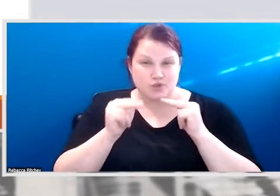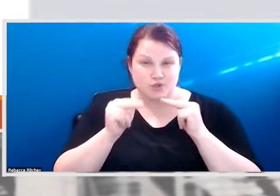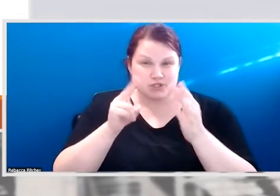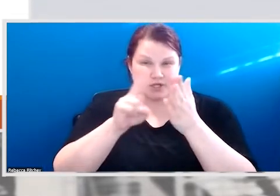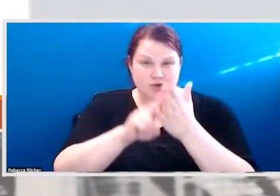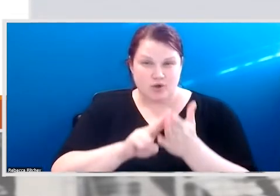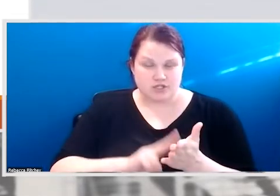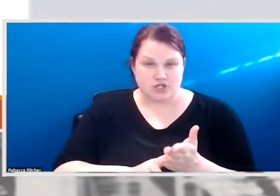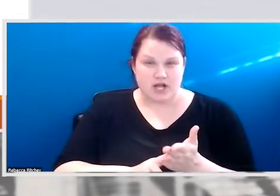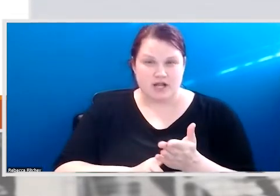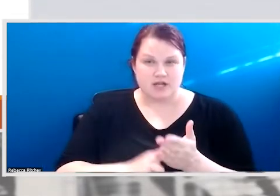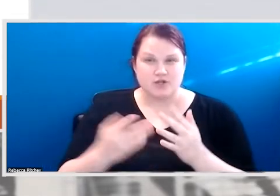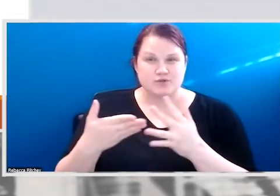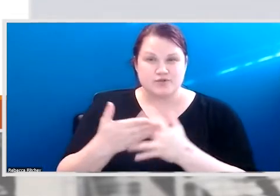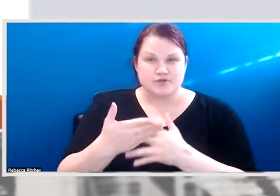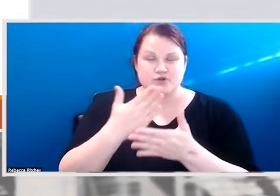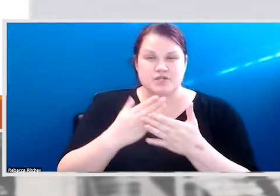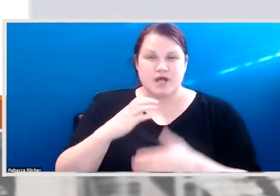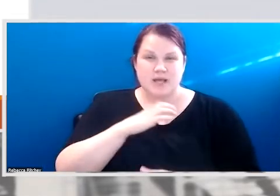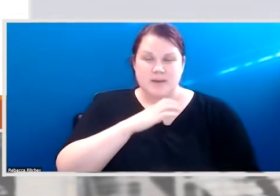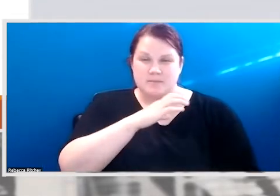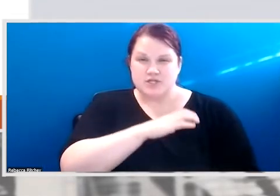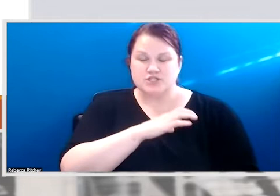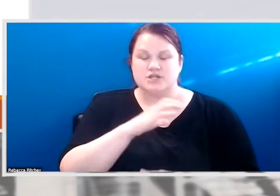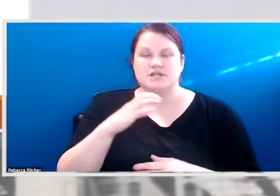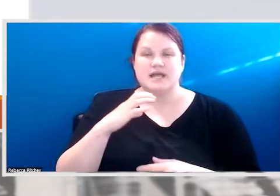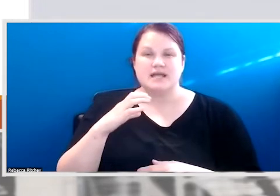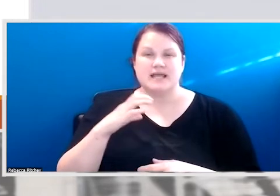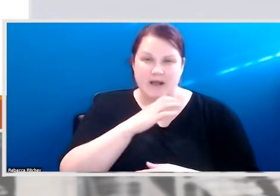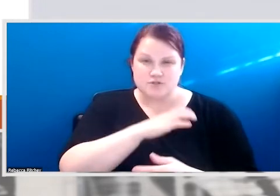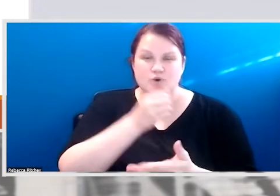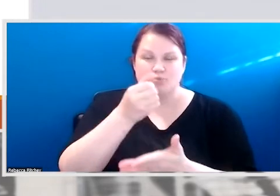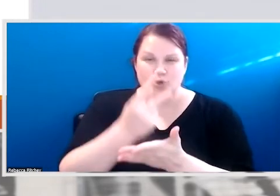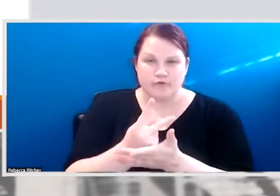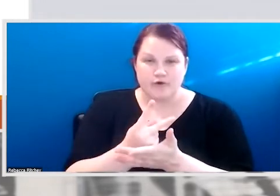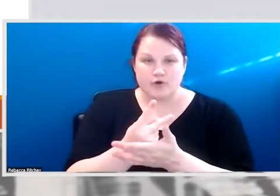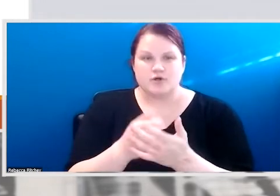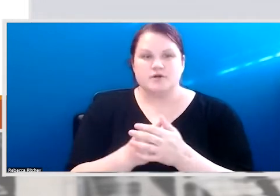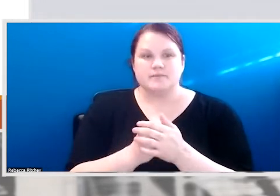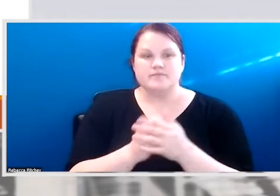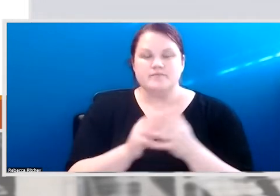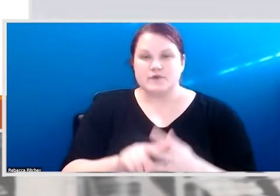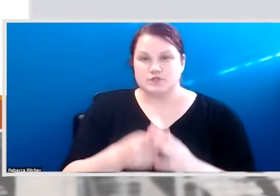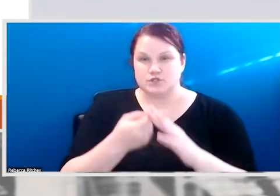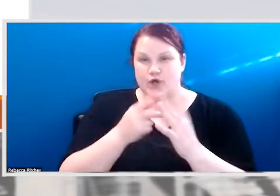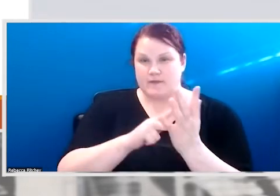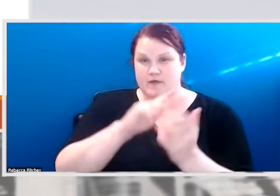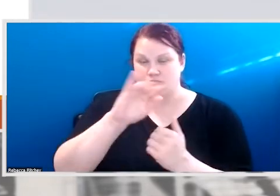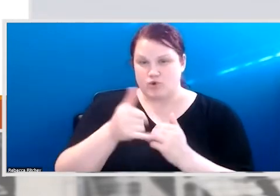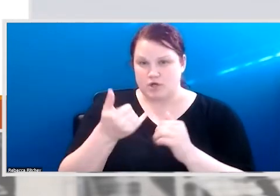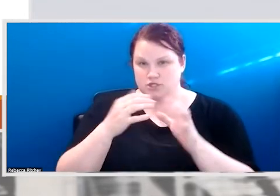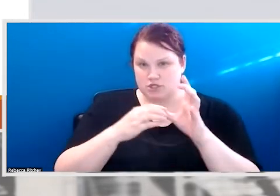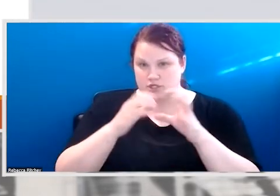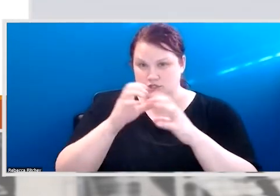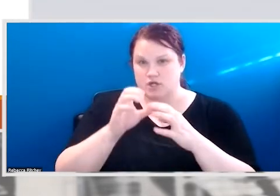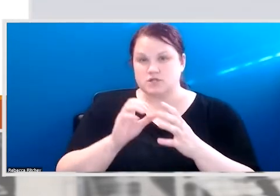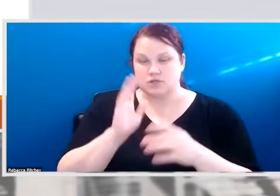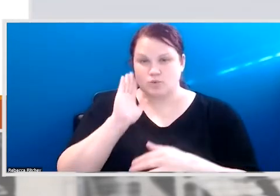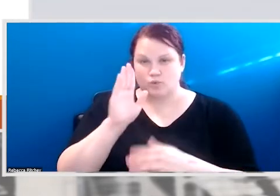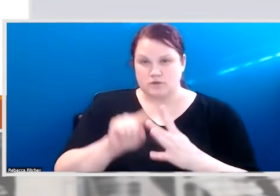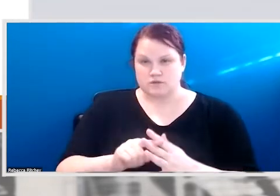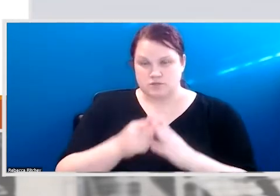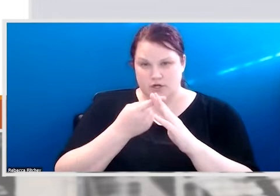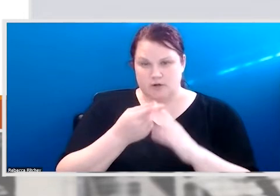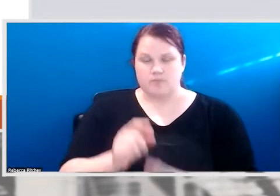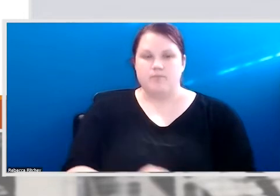It goes through some commission and council approvals. And then we will execute the project, and the construction period will start.